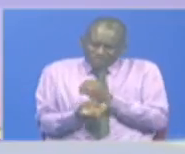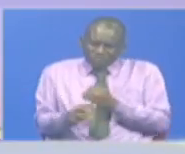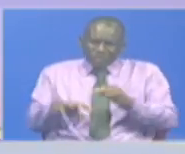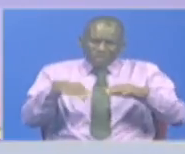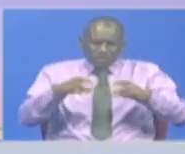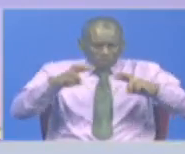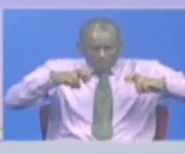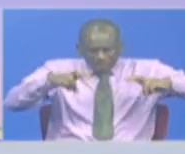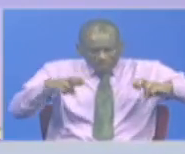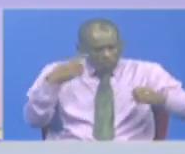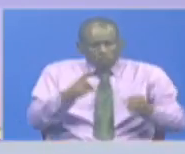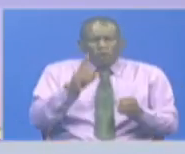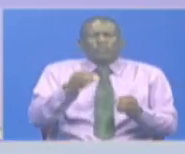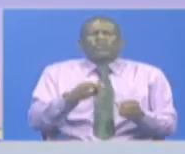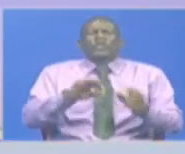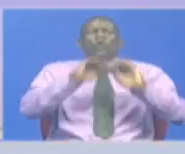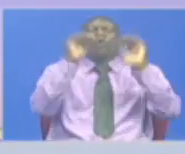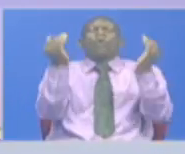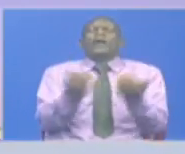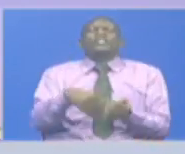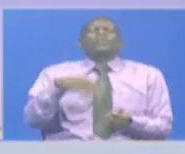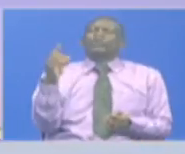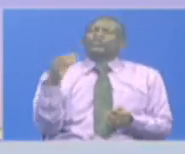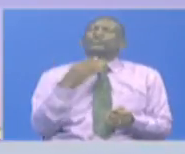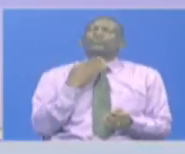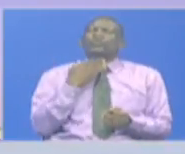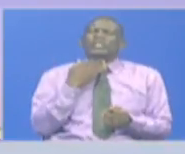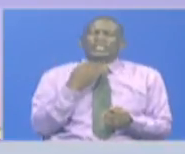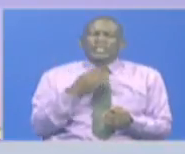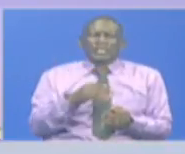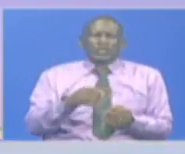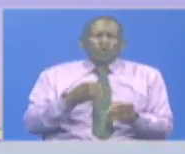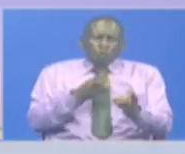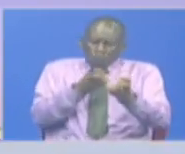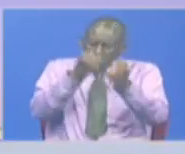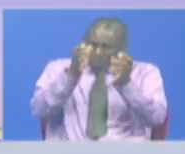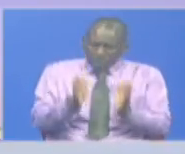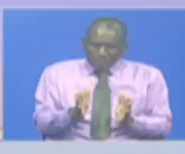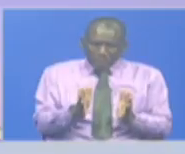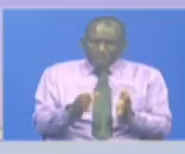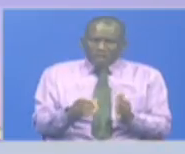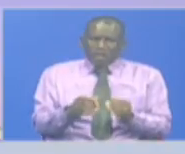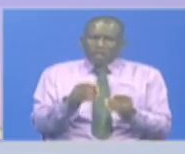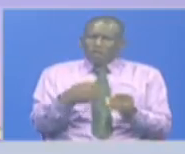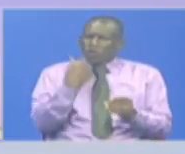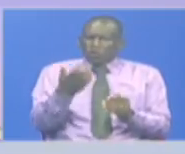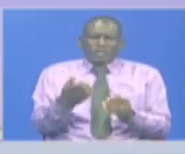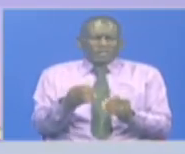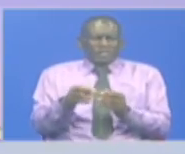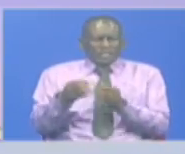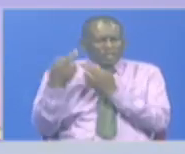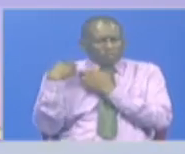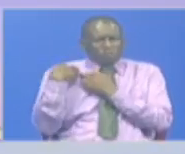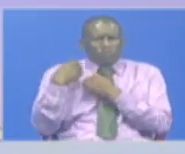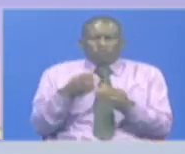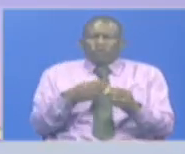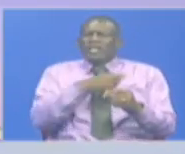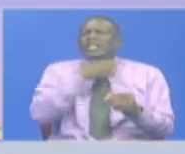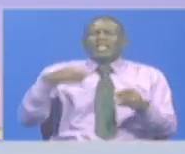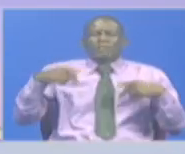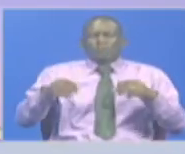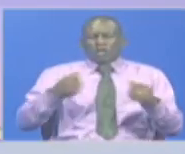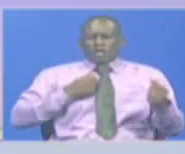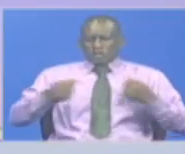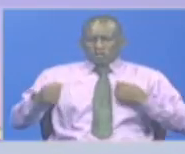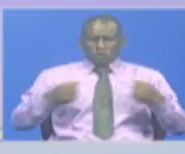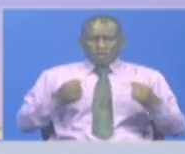search for one of the world's most wanted fugitives, said to be one of those behind the genocide in Rwanda, where 1 million